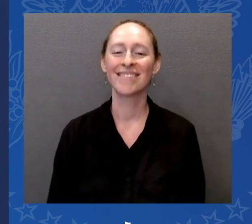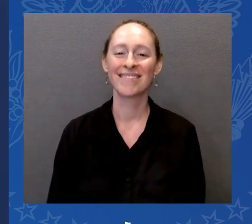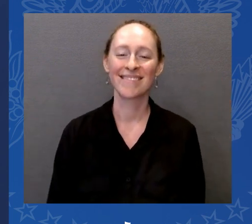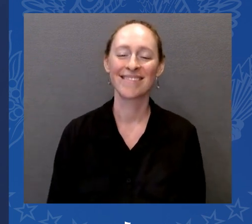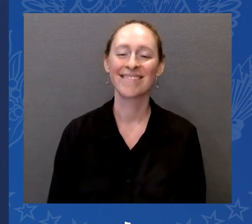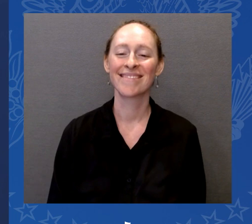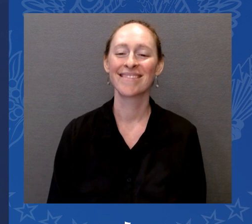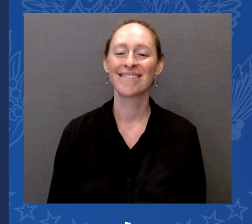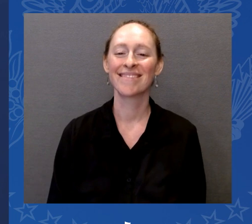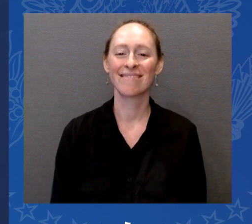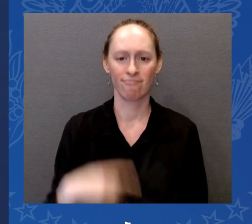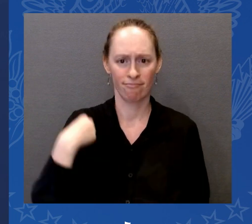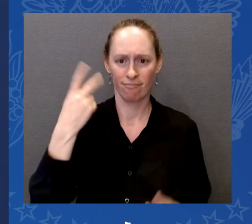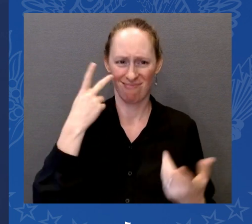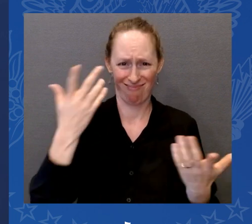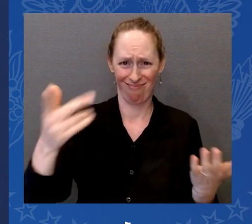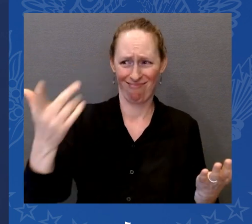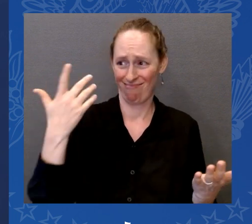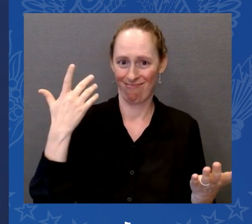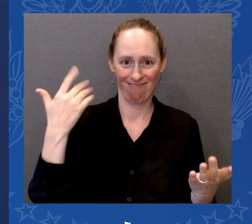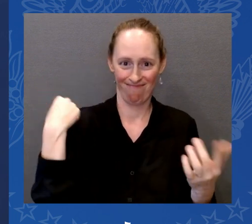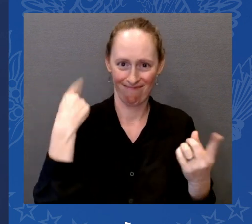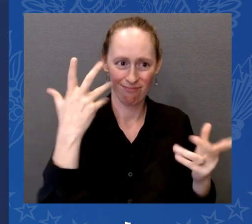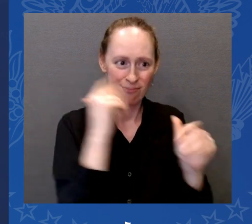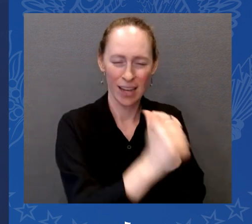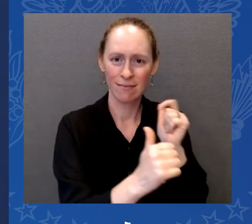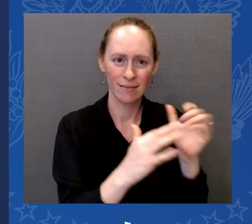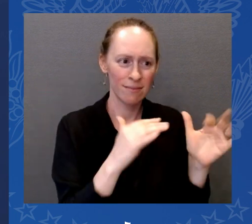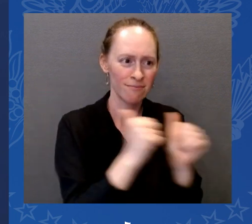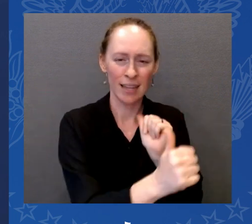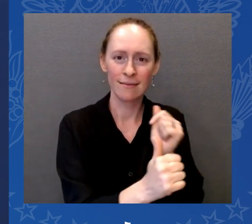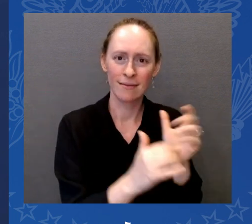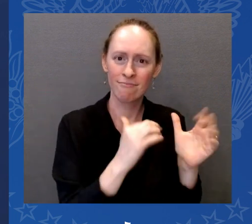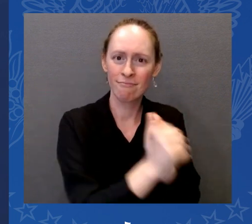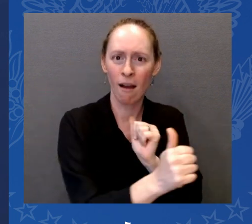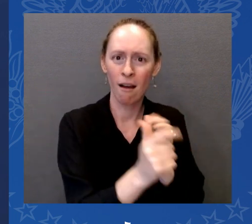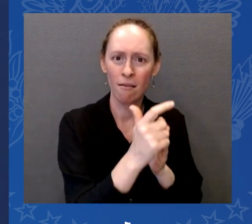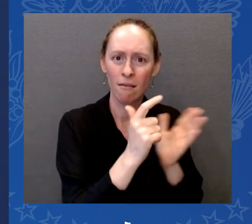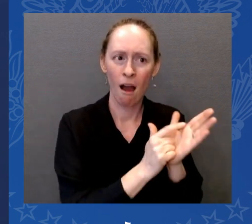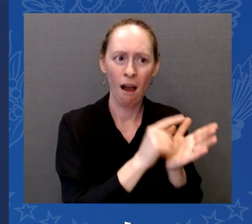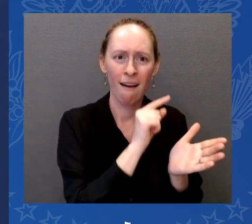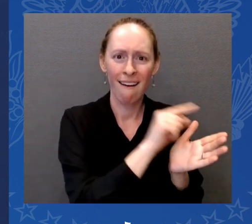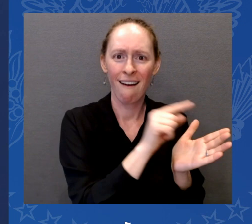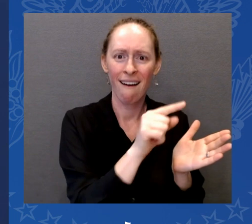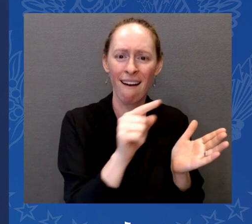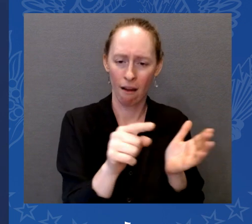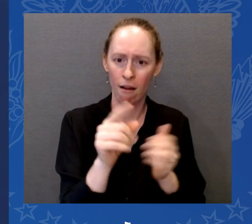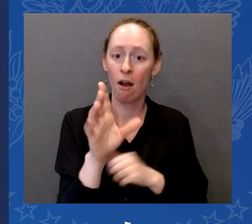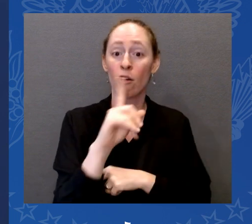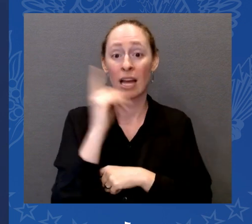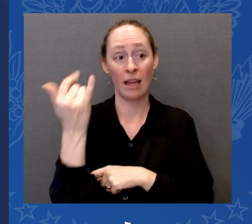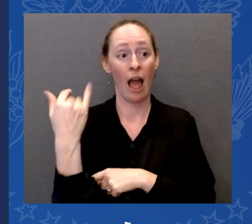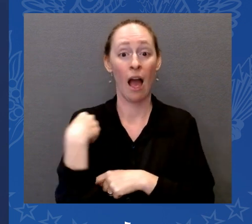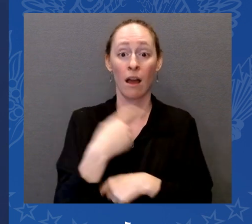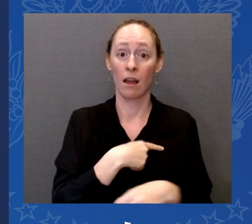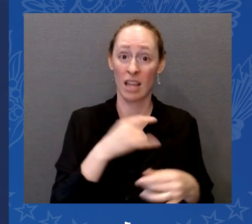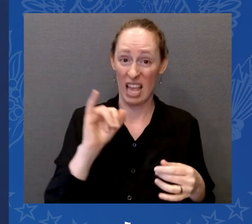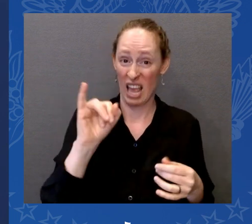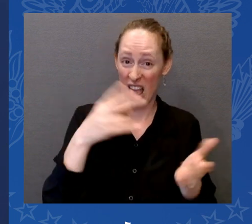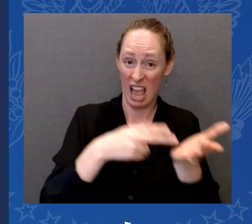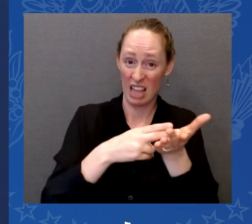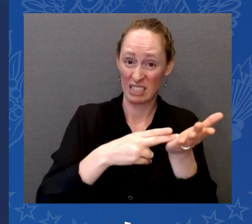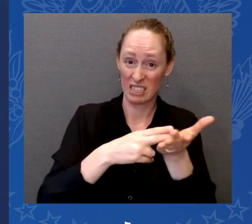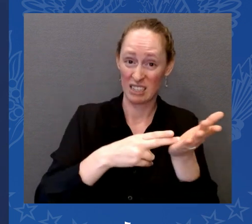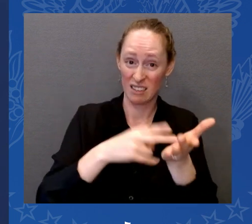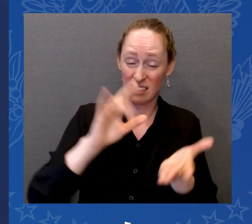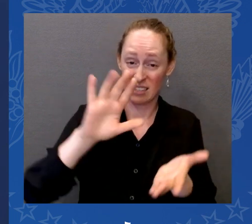wouldn't be here today. It's not hyperbole. We wouldn't be here today without him. And Kristen's, as I said, hometown here in upstate New York. She's a fighter for